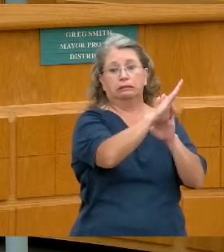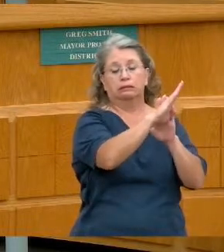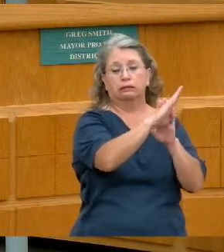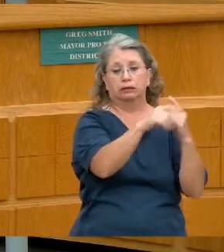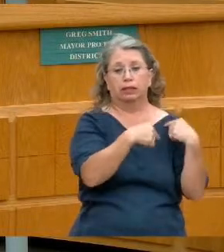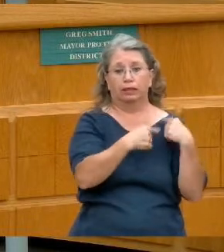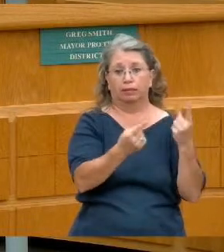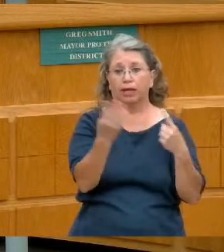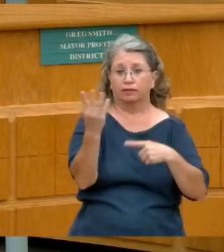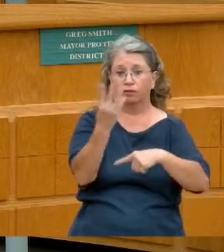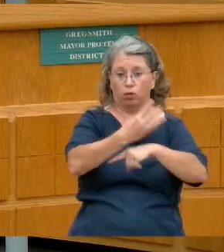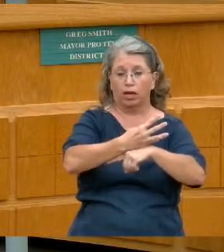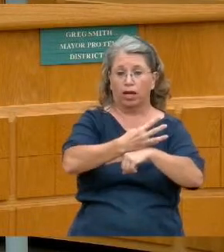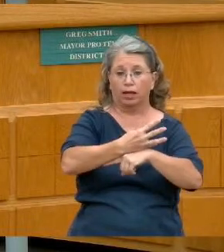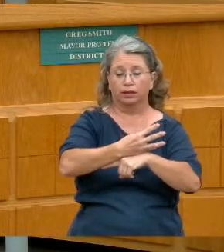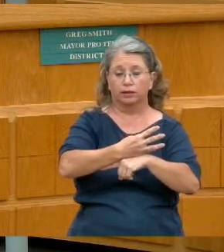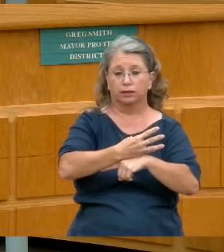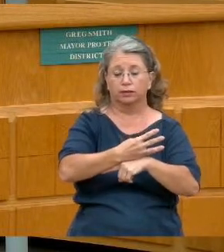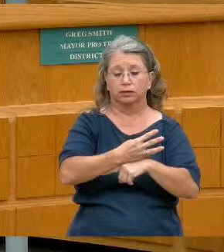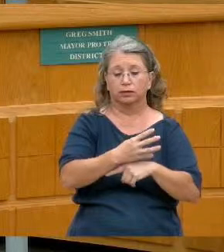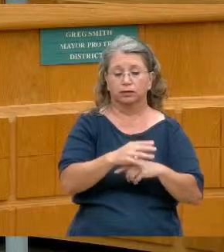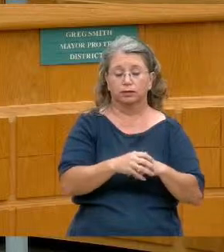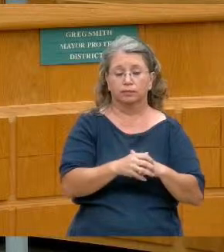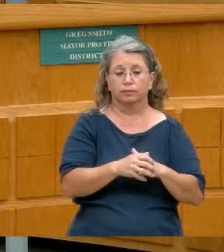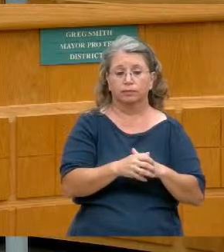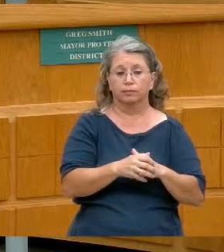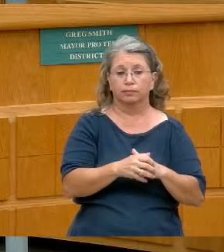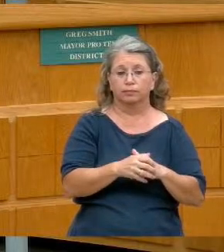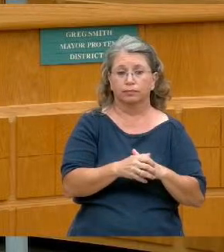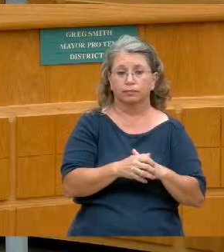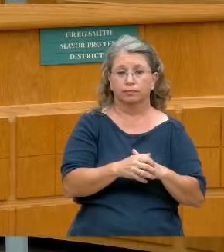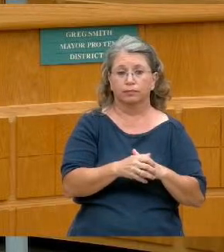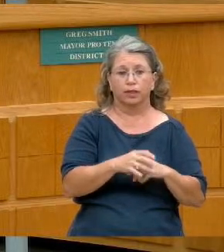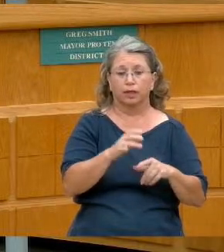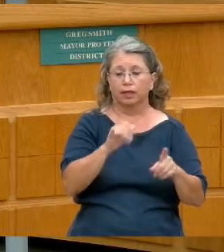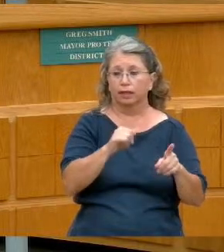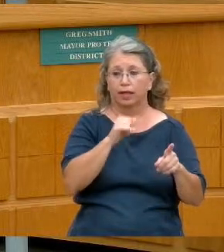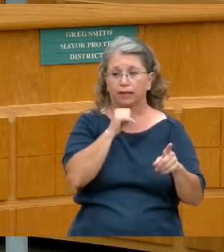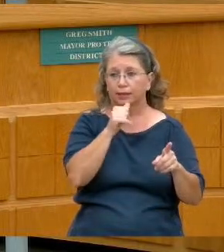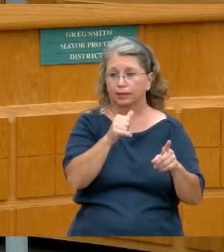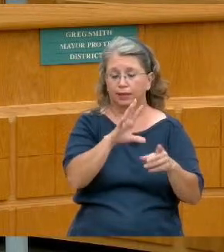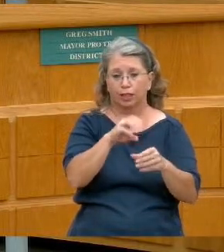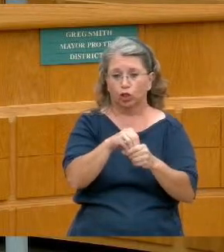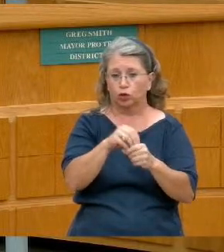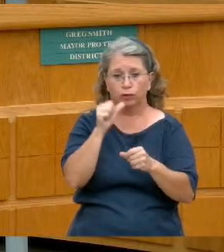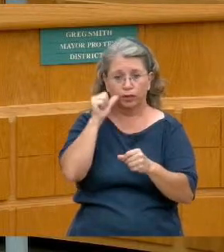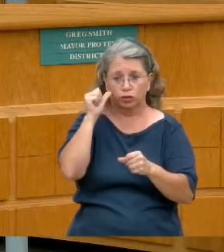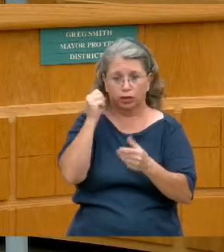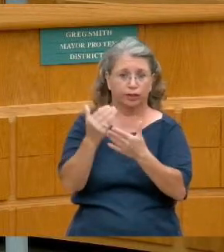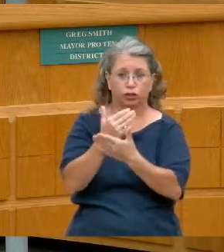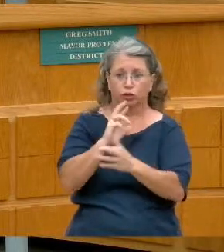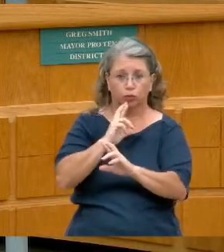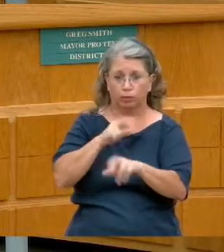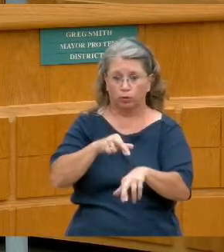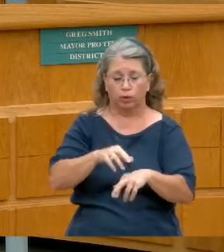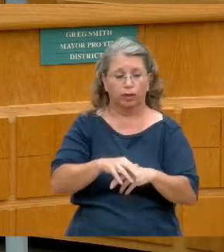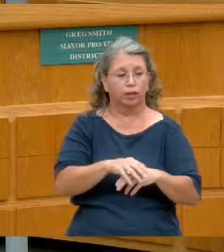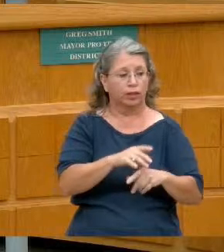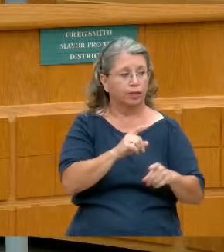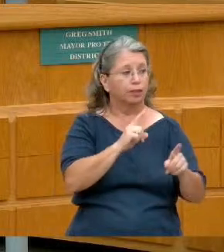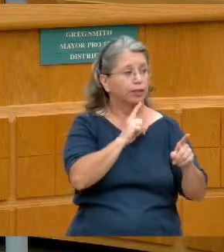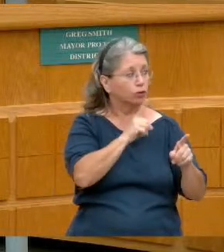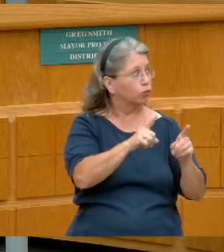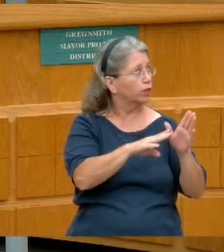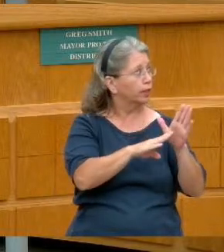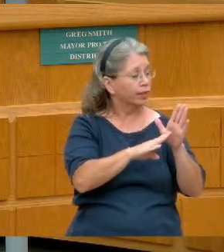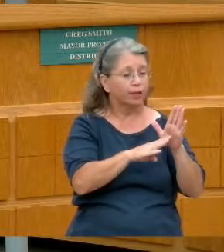have represented on here, which doesn't include the new report of 65 from yesterday, it's really going up. That's